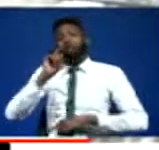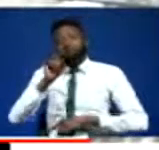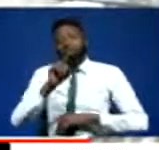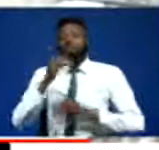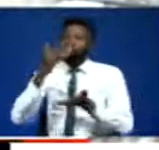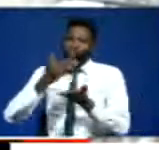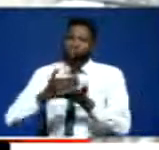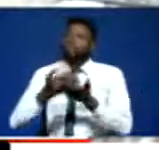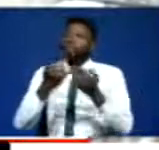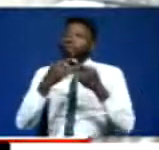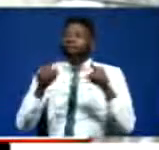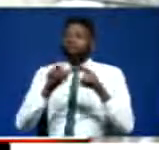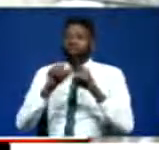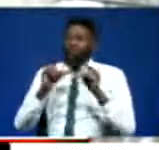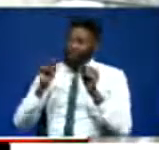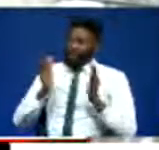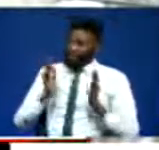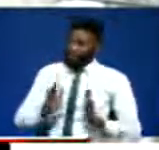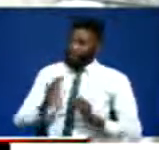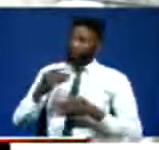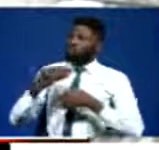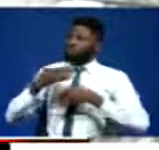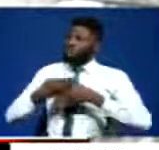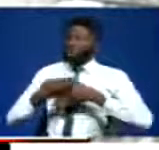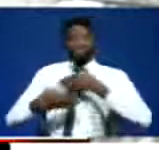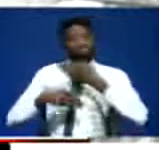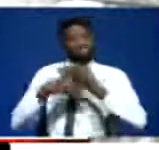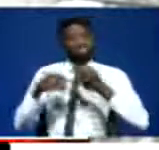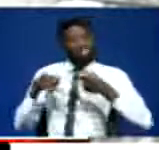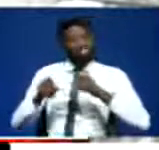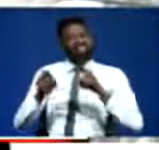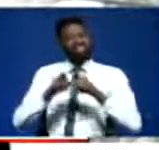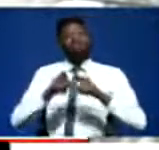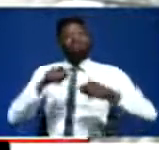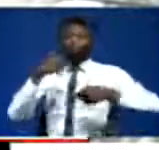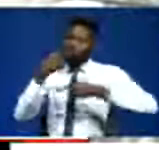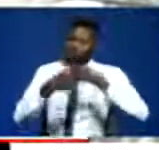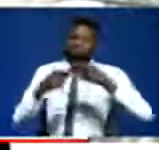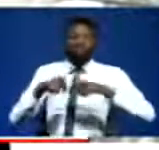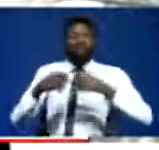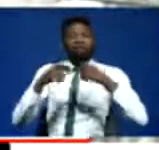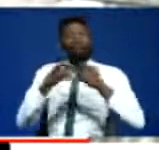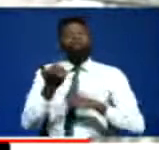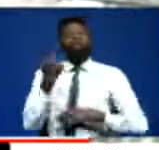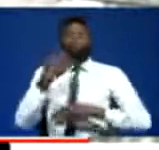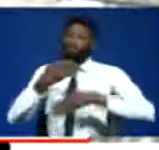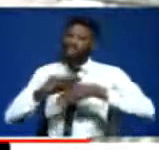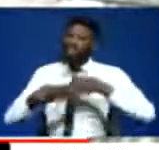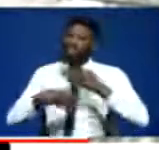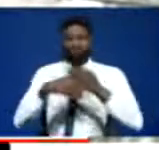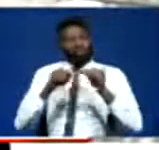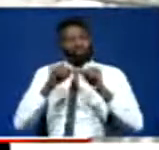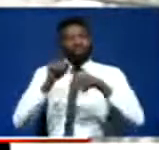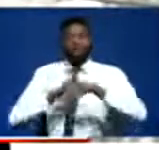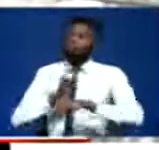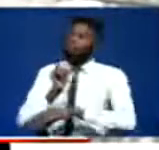they're accusing the proprietor of this building of impunity, you know, continuing to build even when they're told not to build. And subsequently, it is